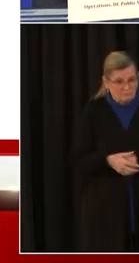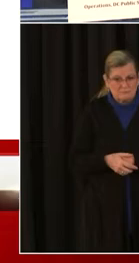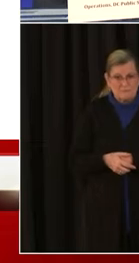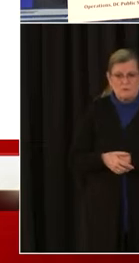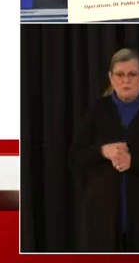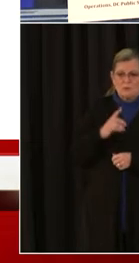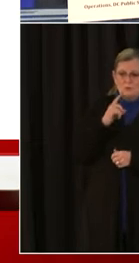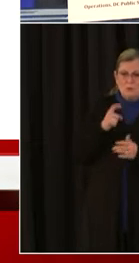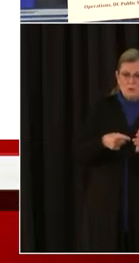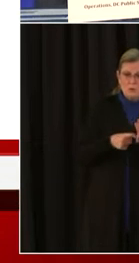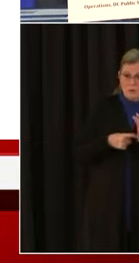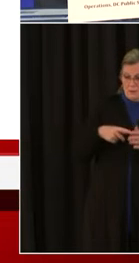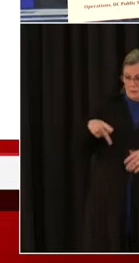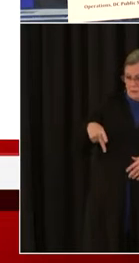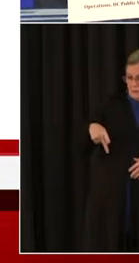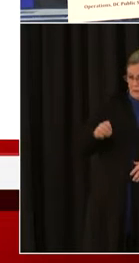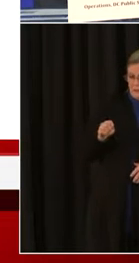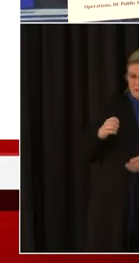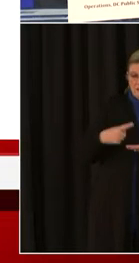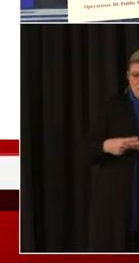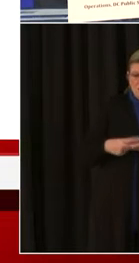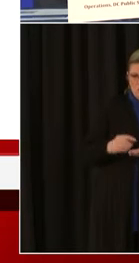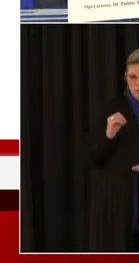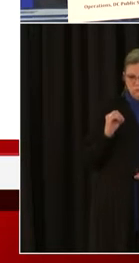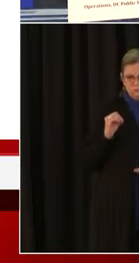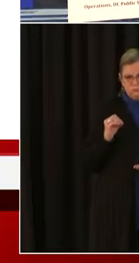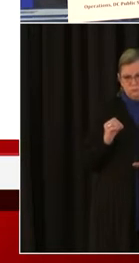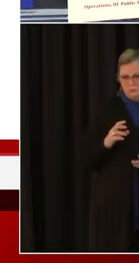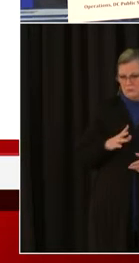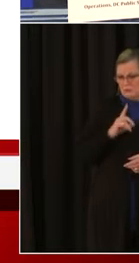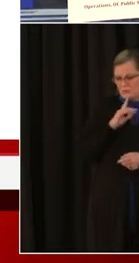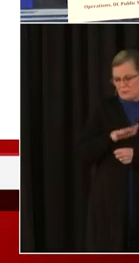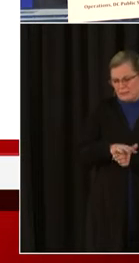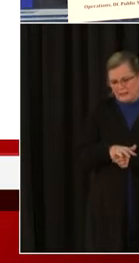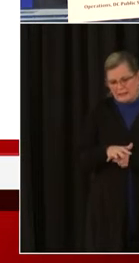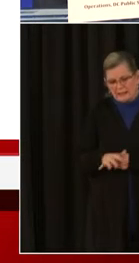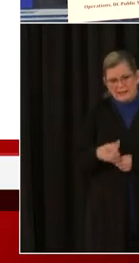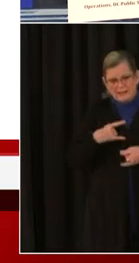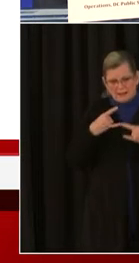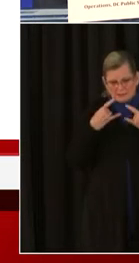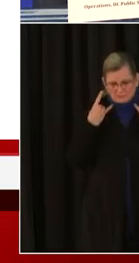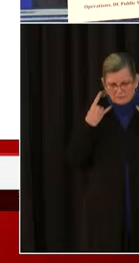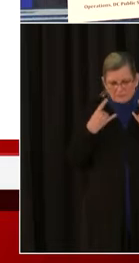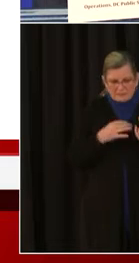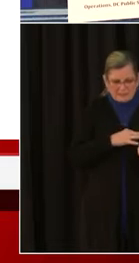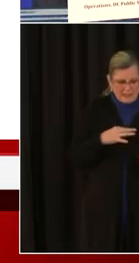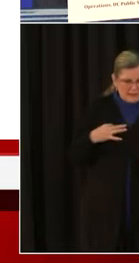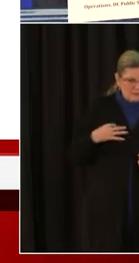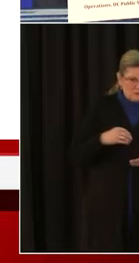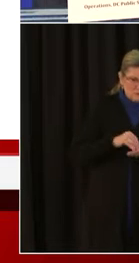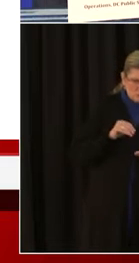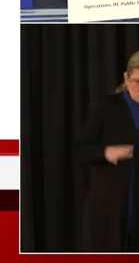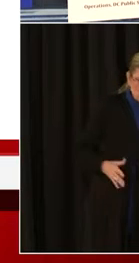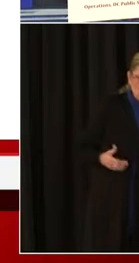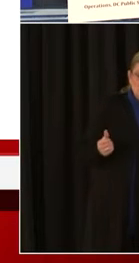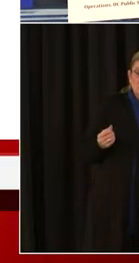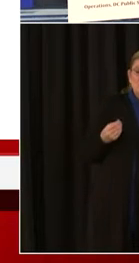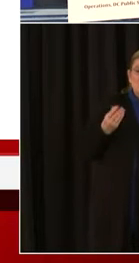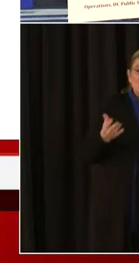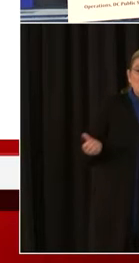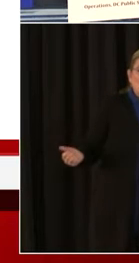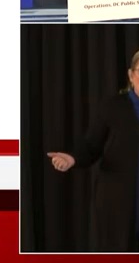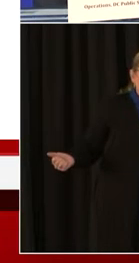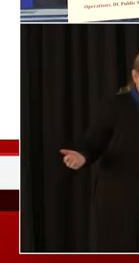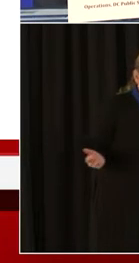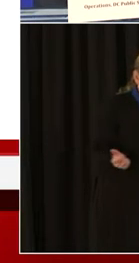we're going to require PPE. So we're providing robust PPE for all of our staff and students. So we've provided enough PPE to our schools so that every staff